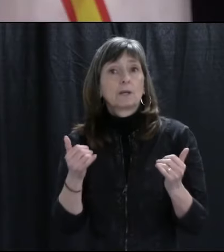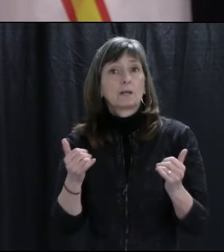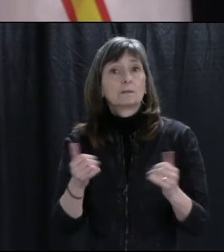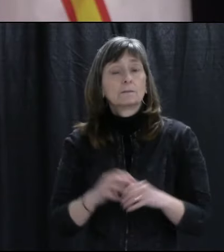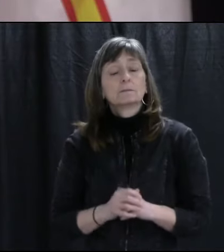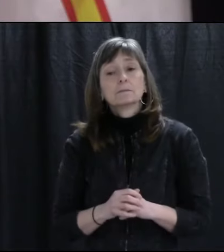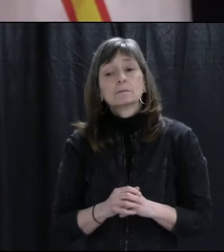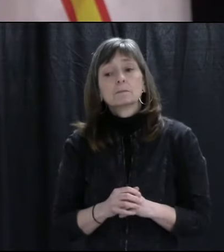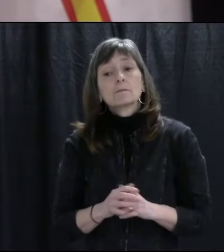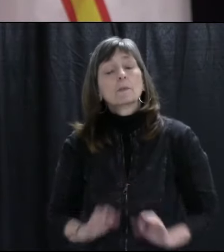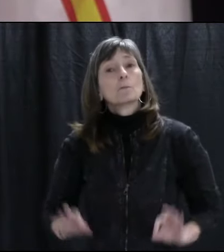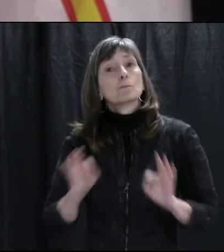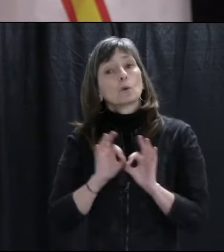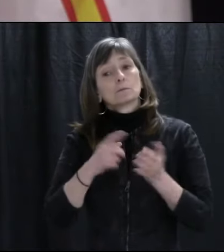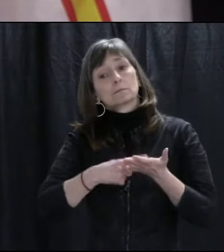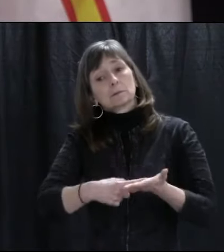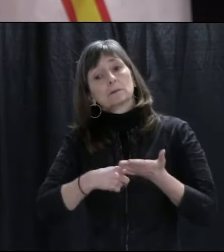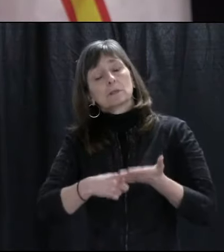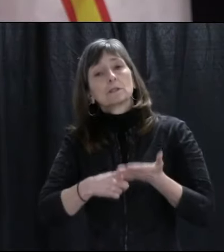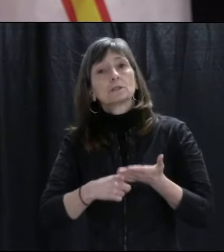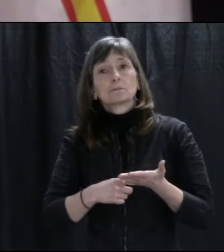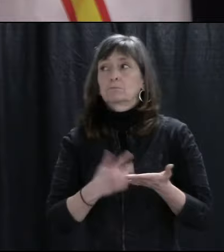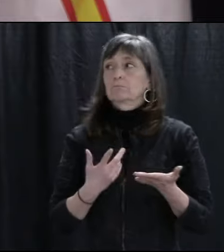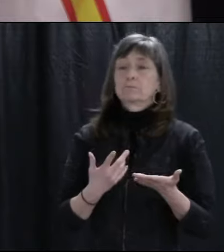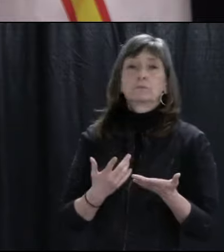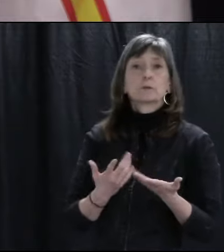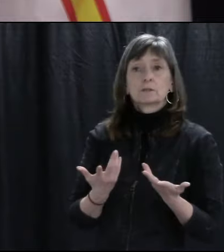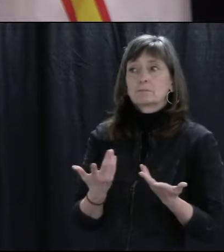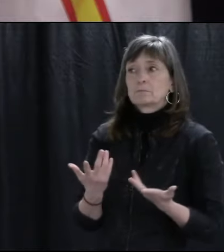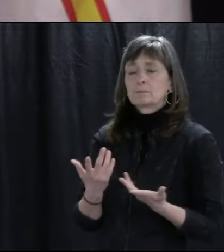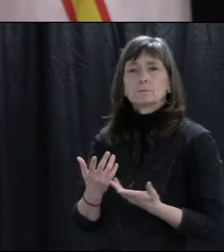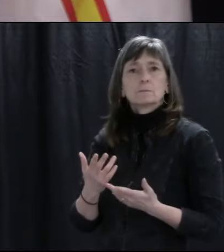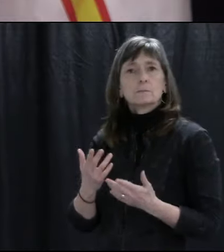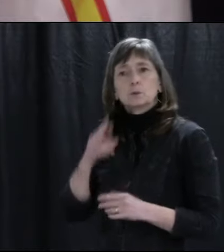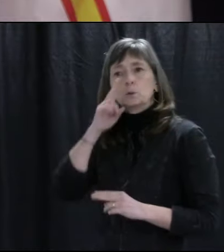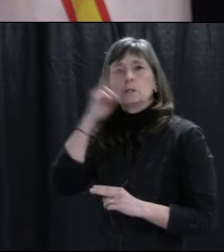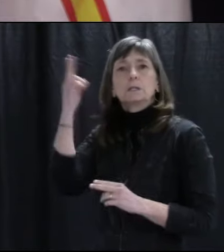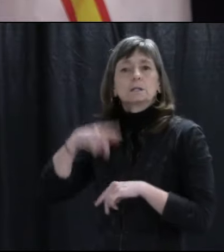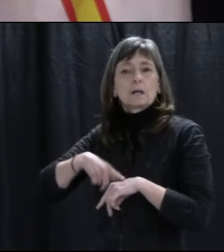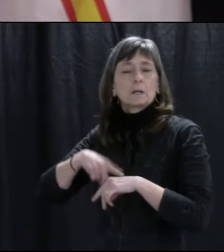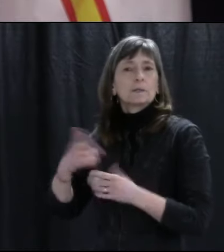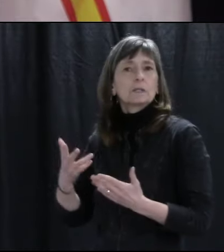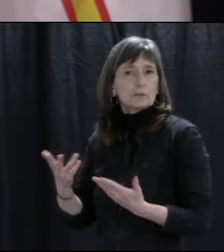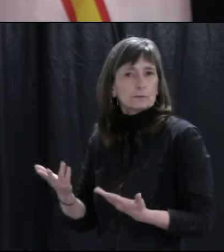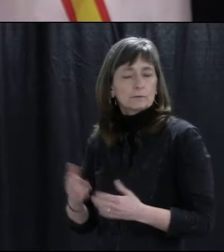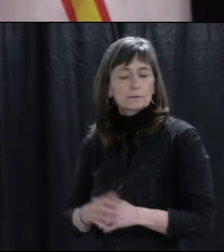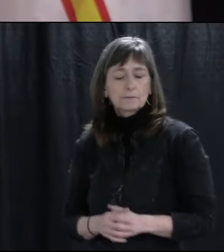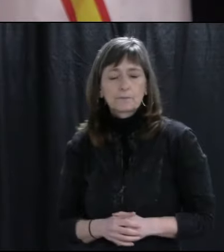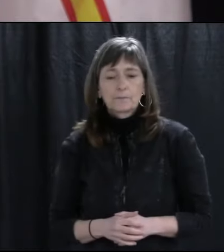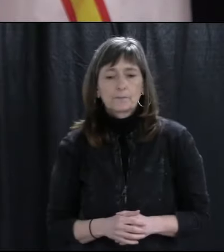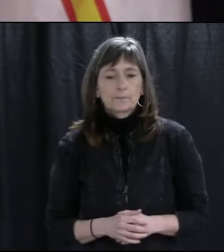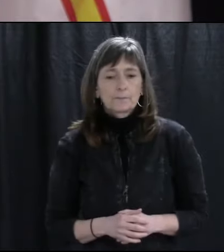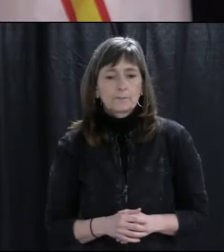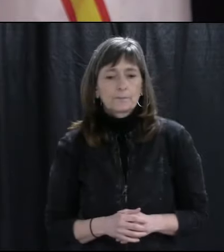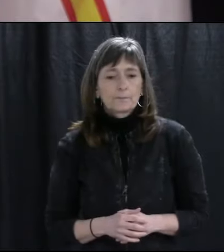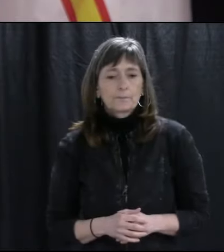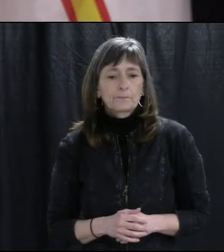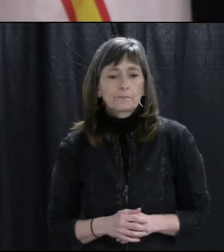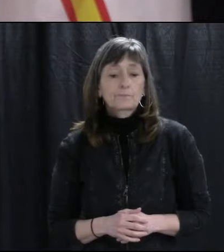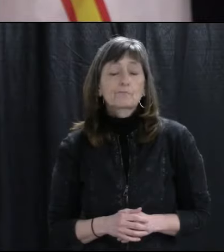issues that are being dealt with in this unprecedented time in our province. It has never been more important for all of us, as